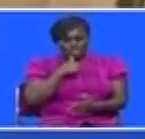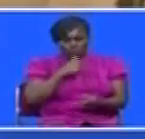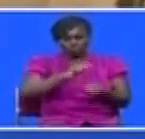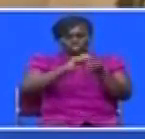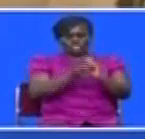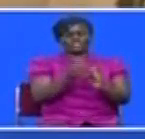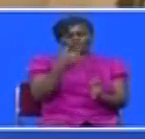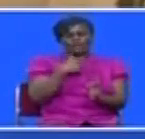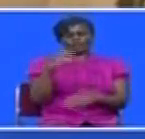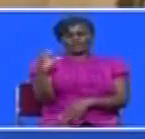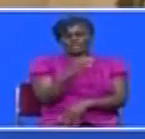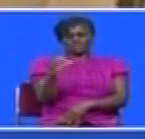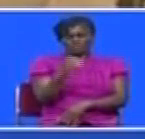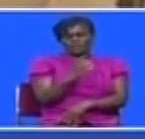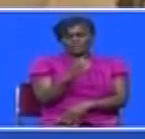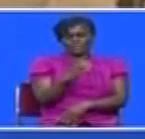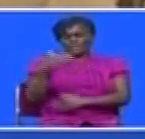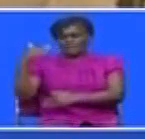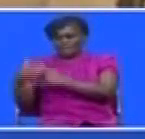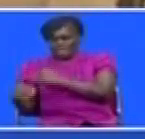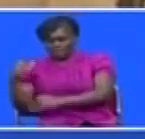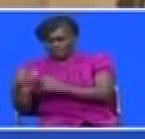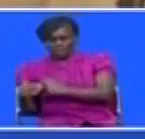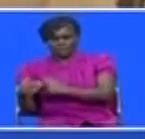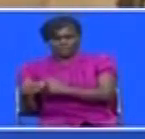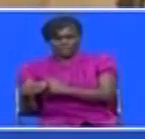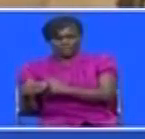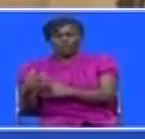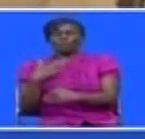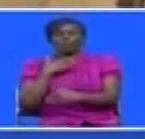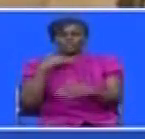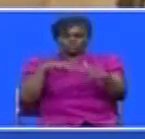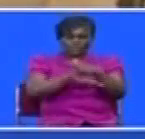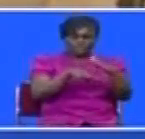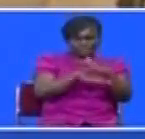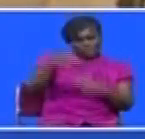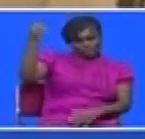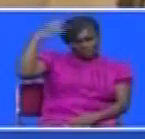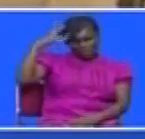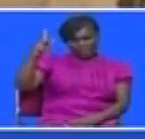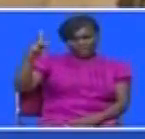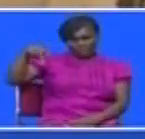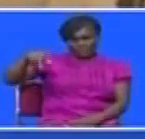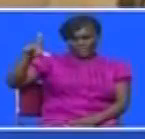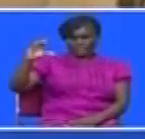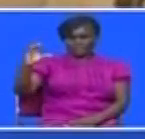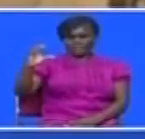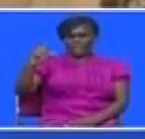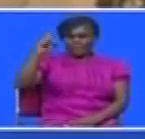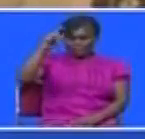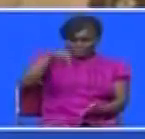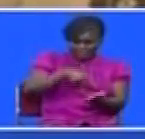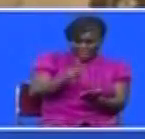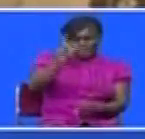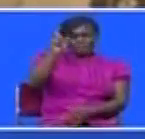where customers, neighbors, if you have a neighbor who wants to have access to power, KPSC must pay for that